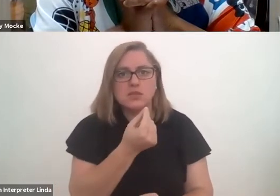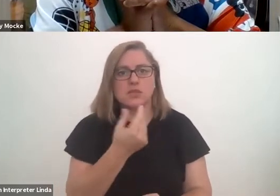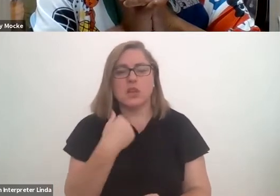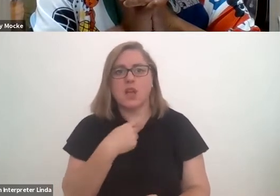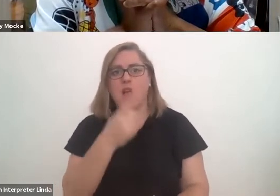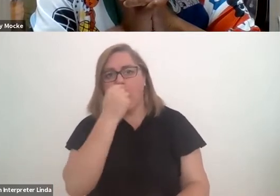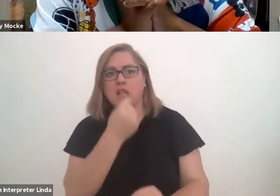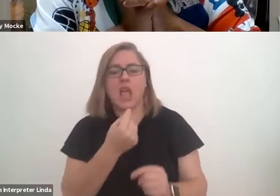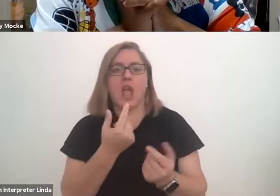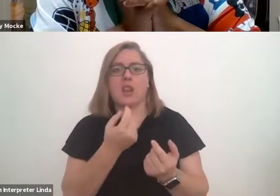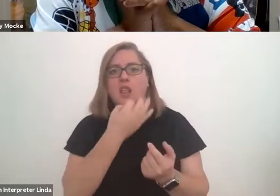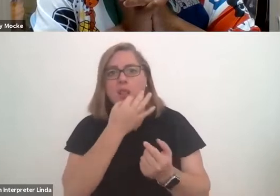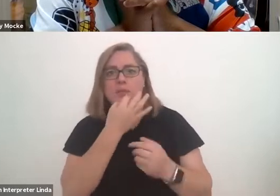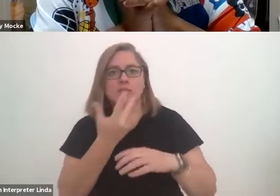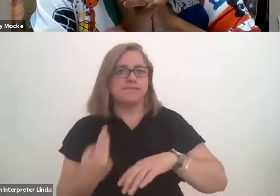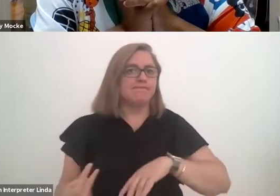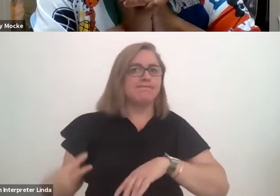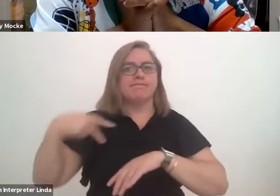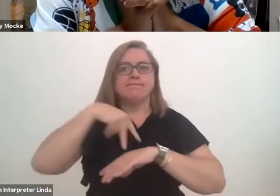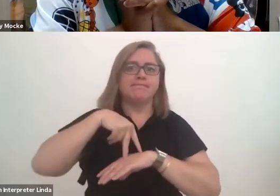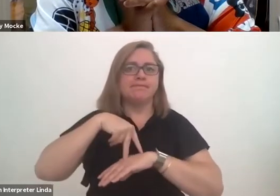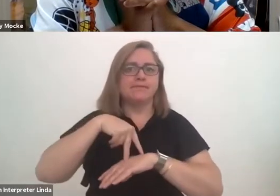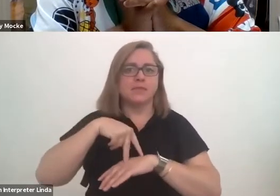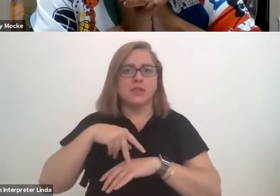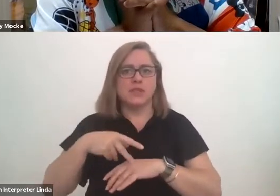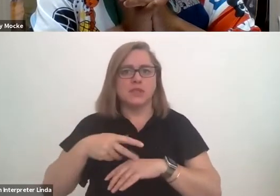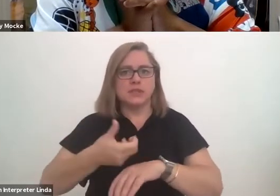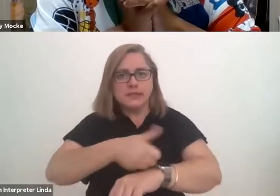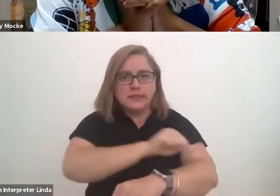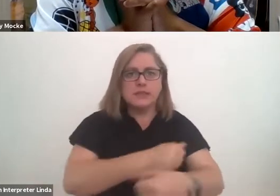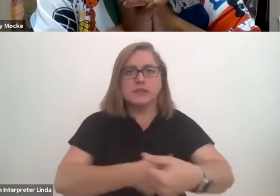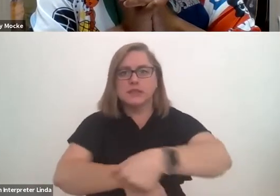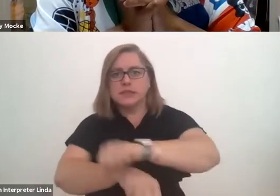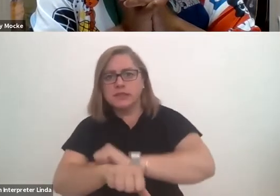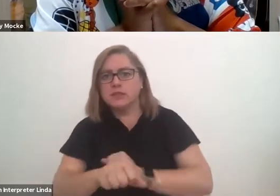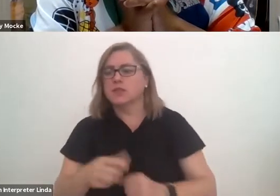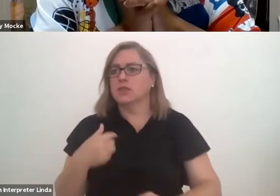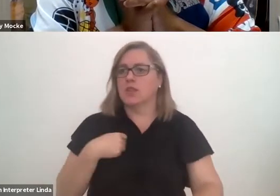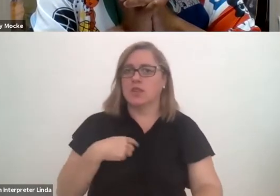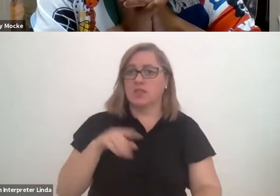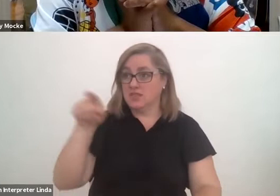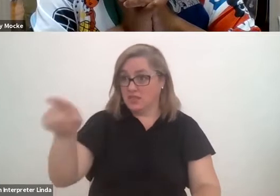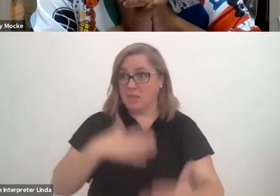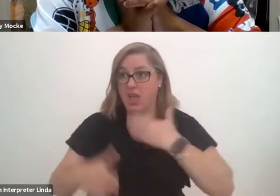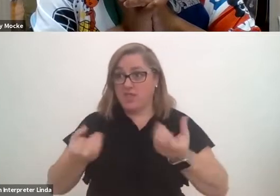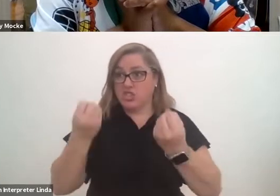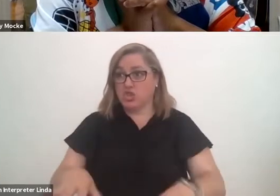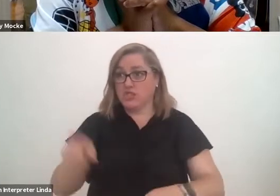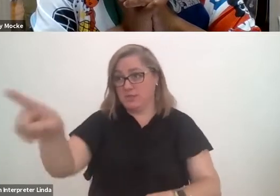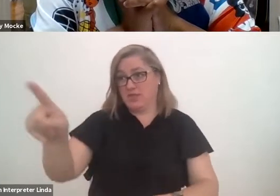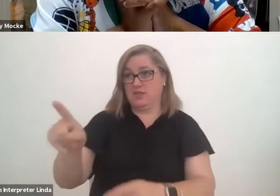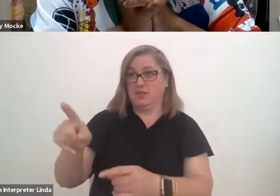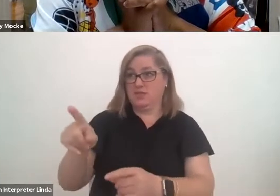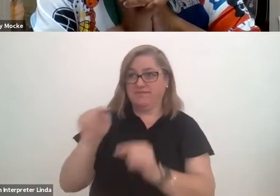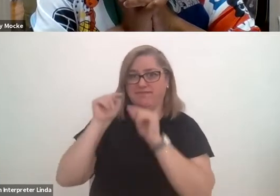stand up, to, you know, call out or call in shitty behaviour. I think what you're saying is right,